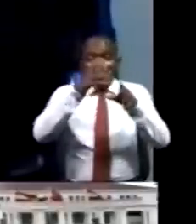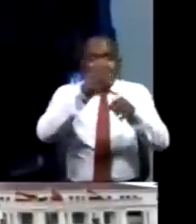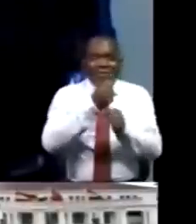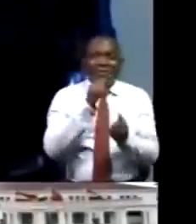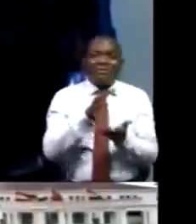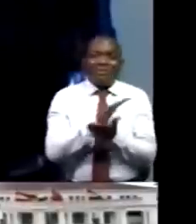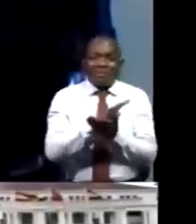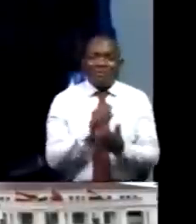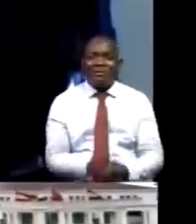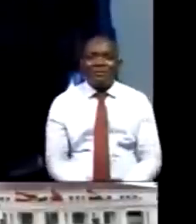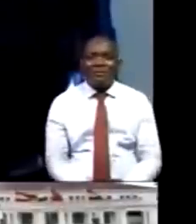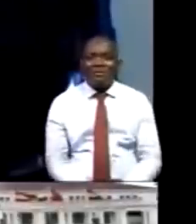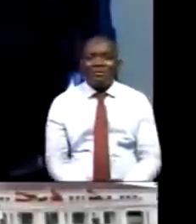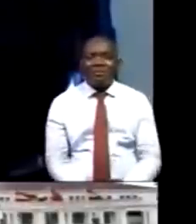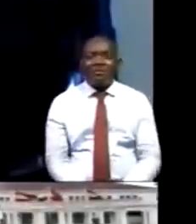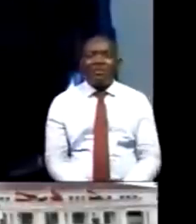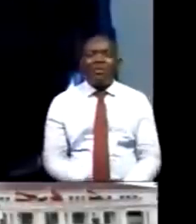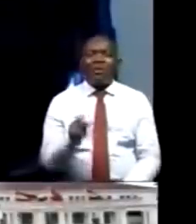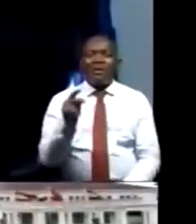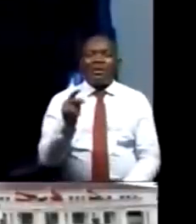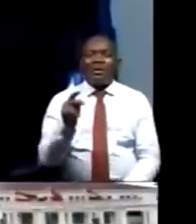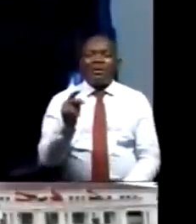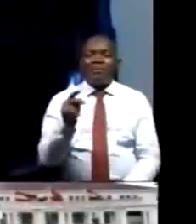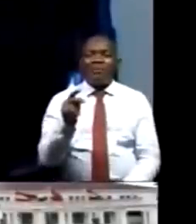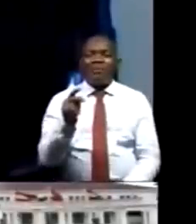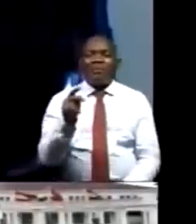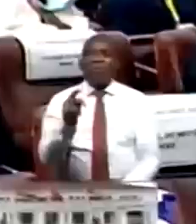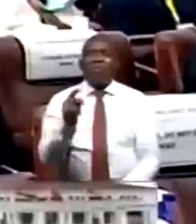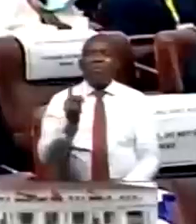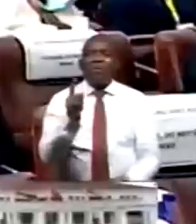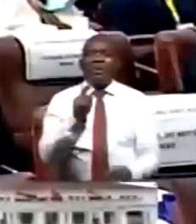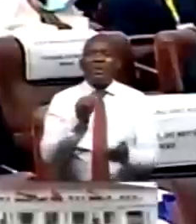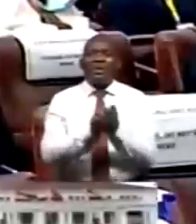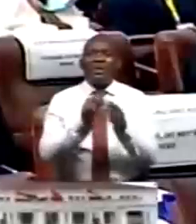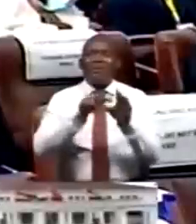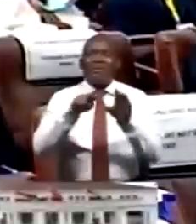sheets. And where did those summary sheets come from?